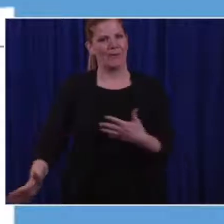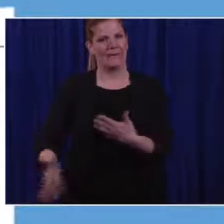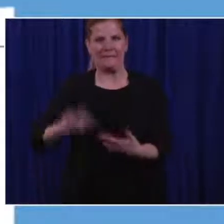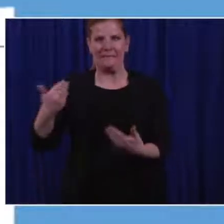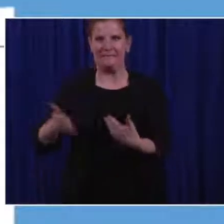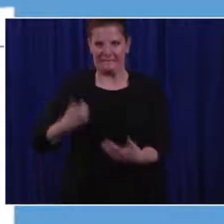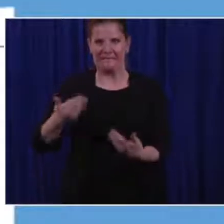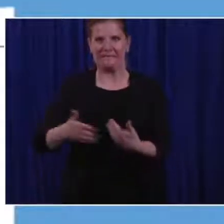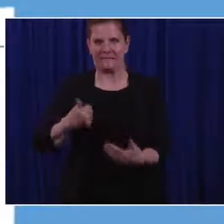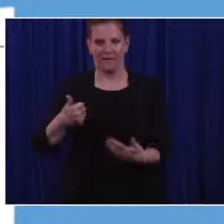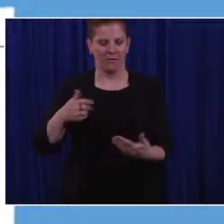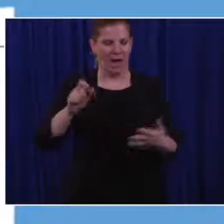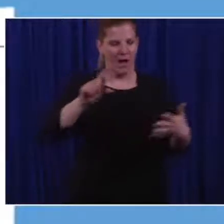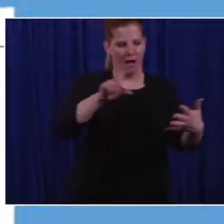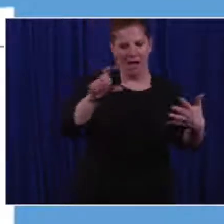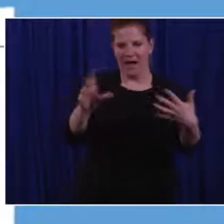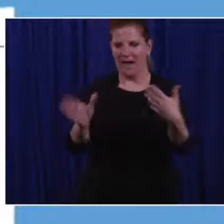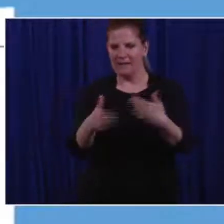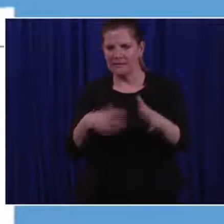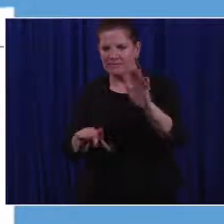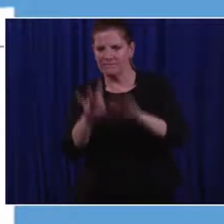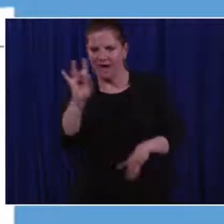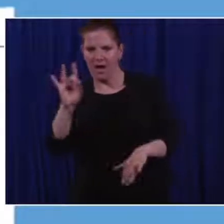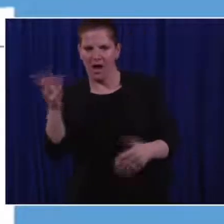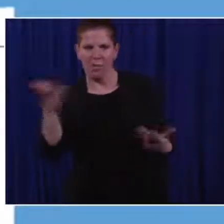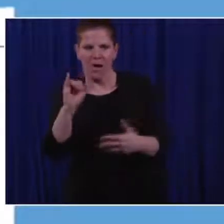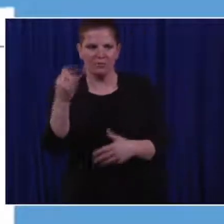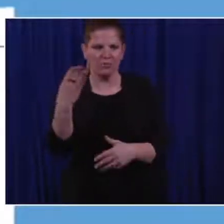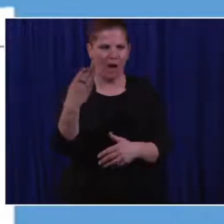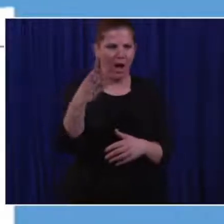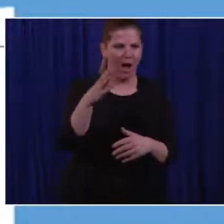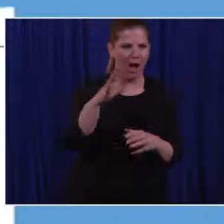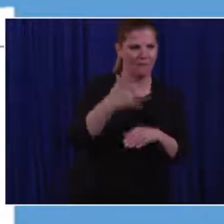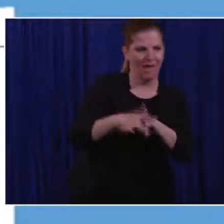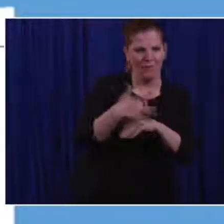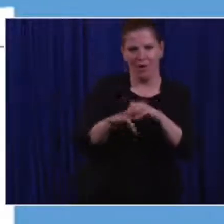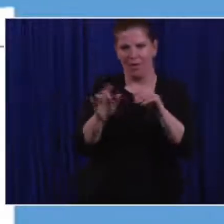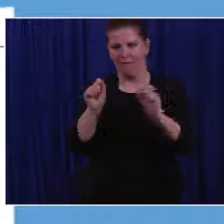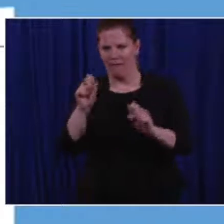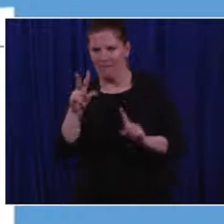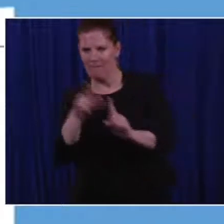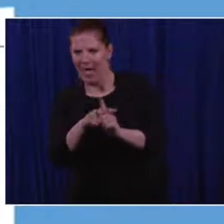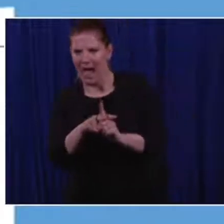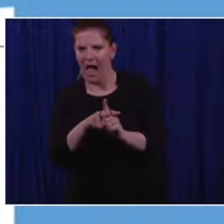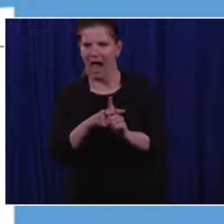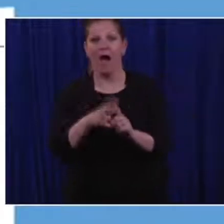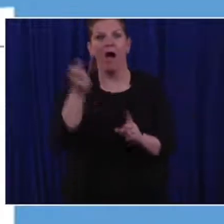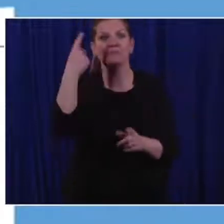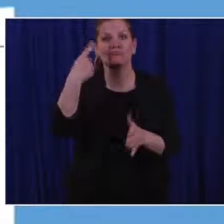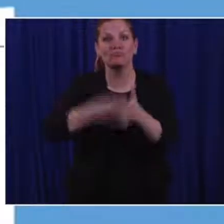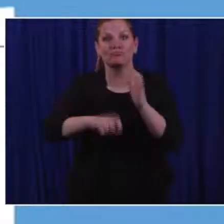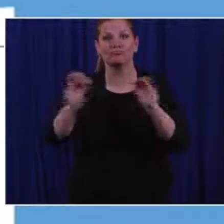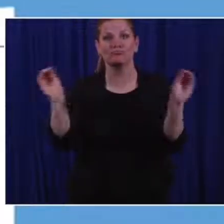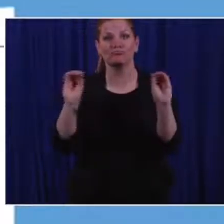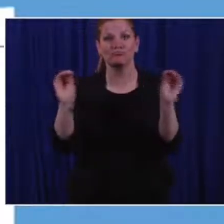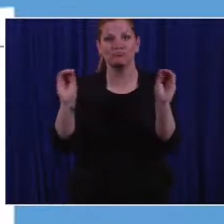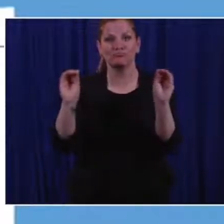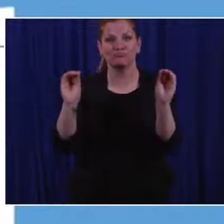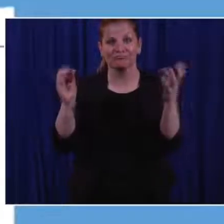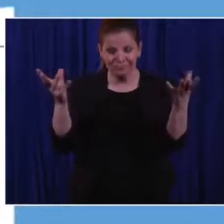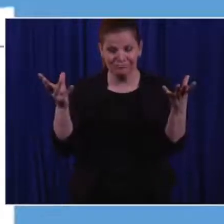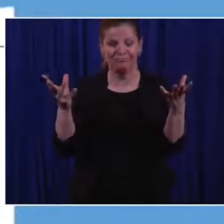job opportunities and apply for those jobs in one spot for free. And so we like the price as well.